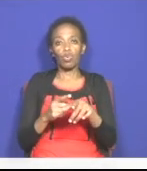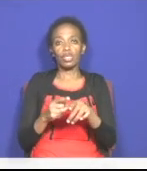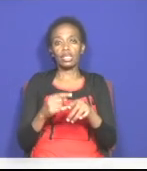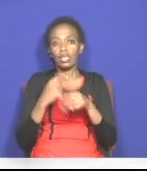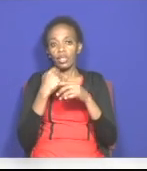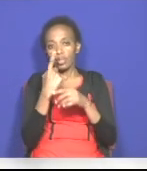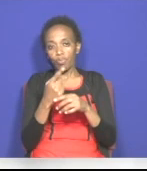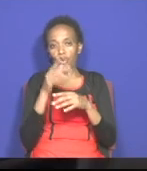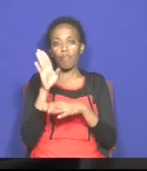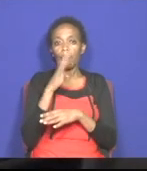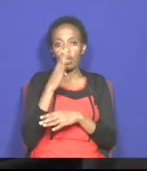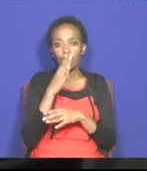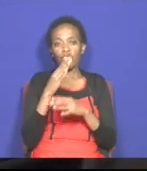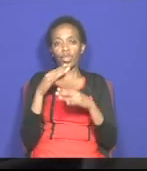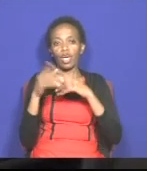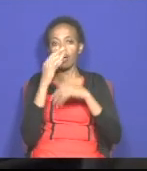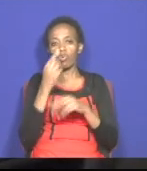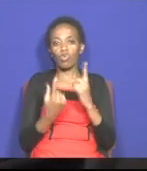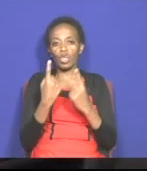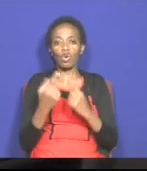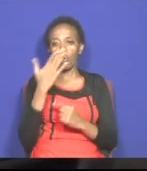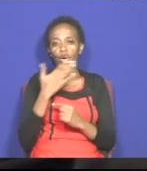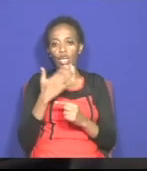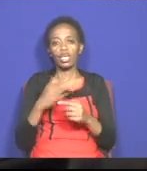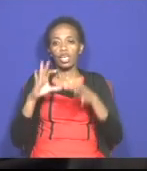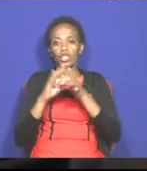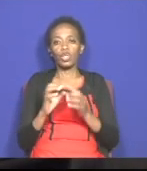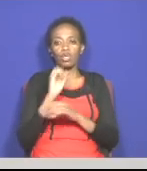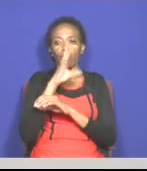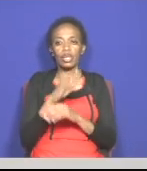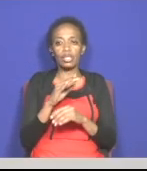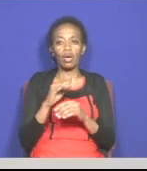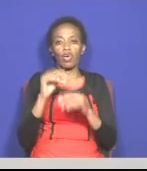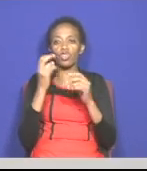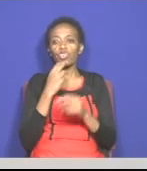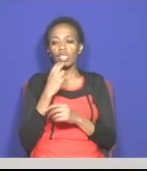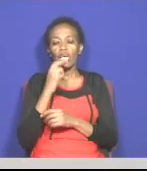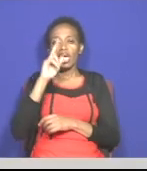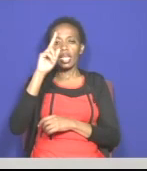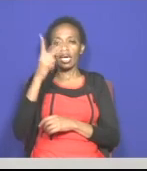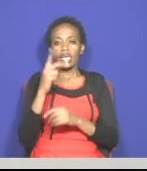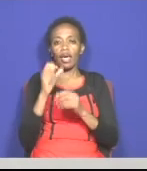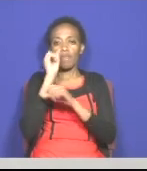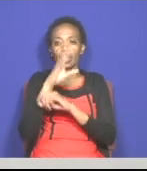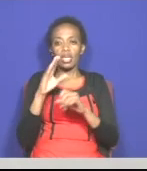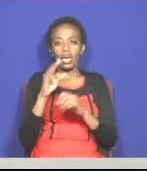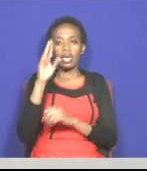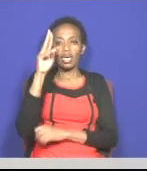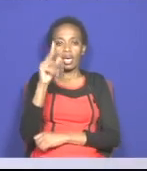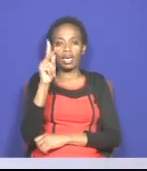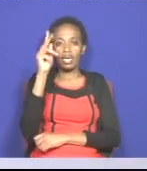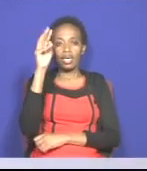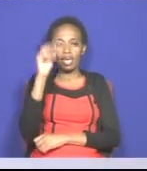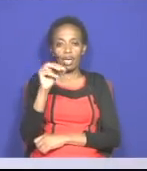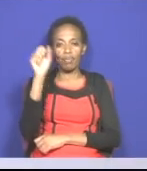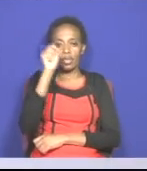multi-million cooking oil saga. In a joint press briefing on Tuesday, the Kenya Media Sector Working Group, KMSWG,